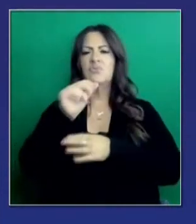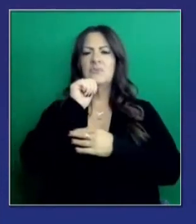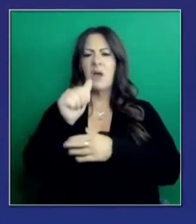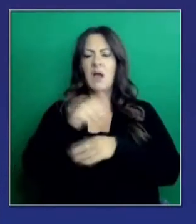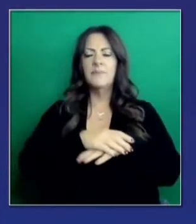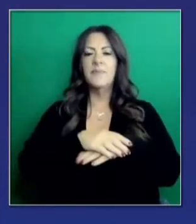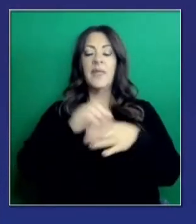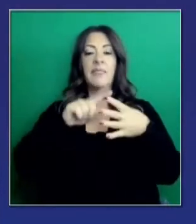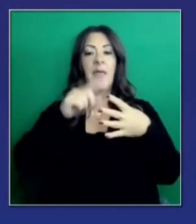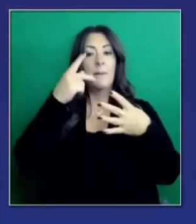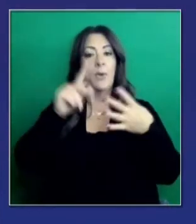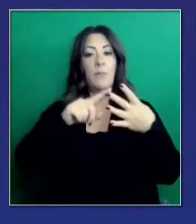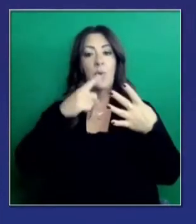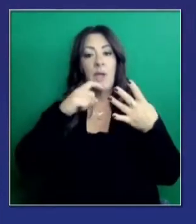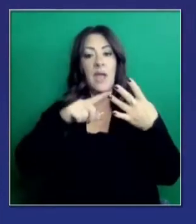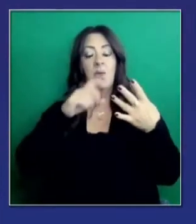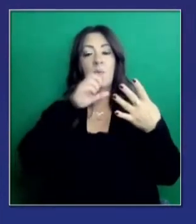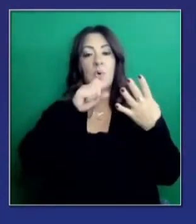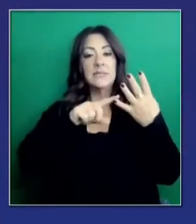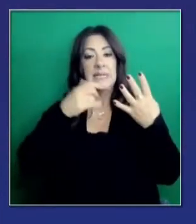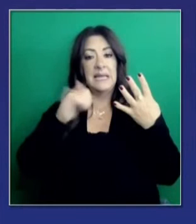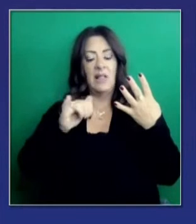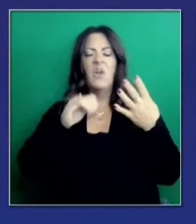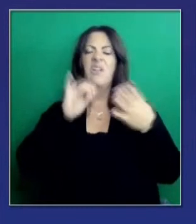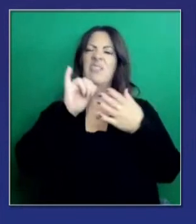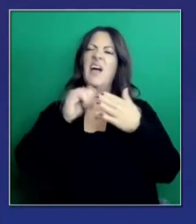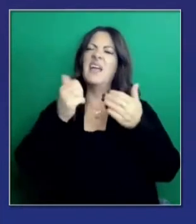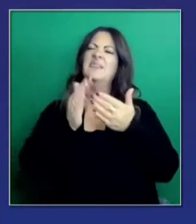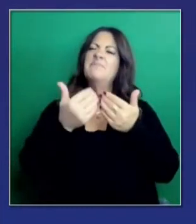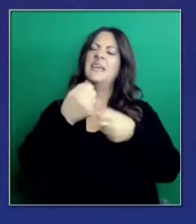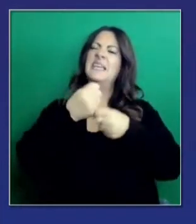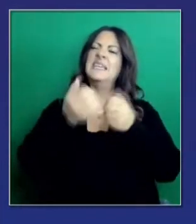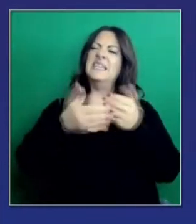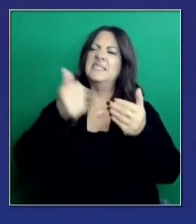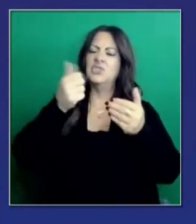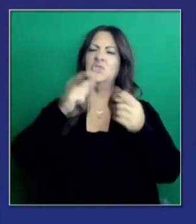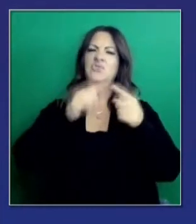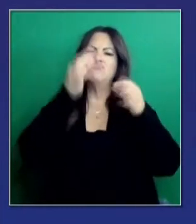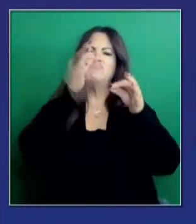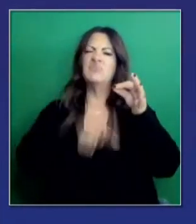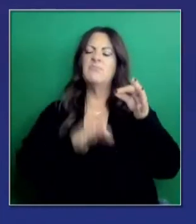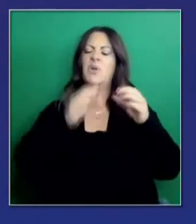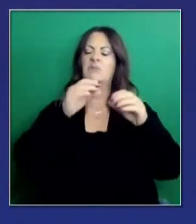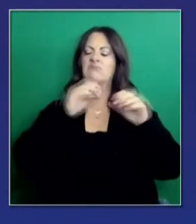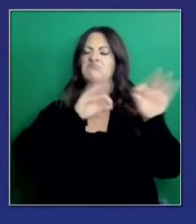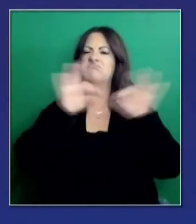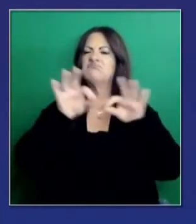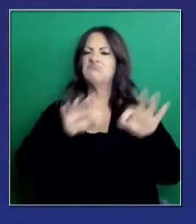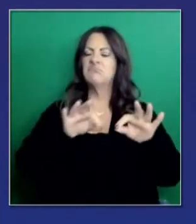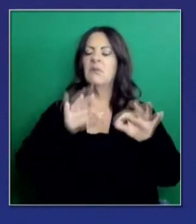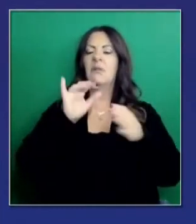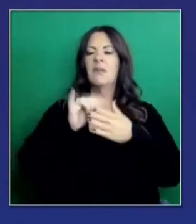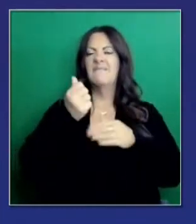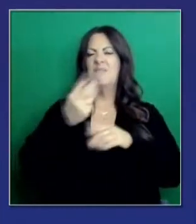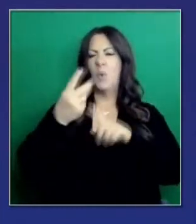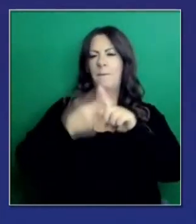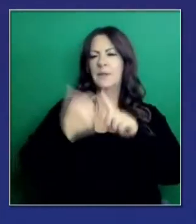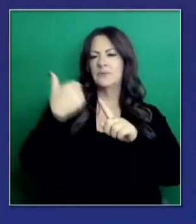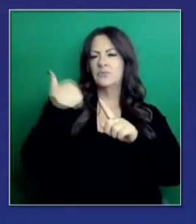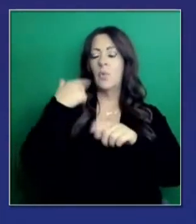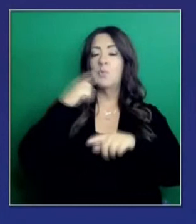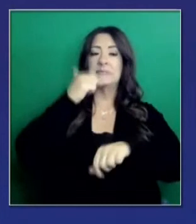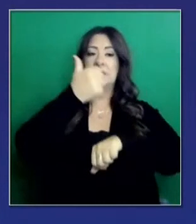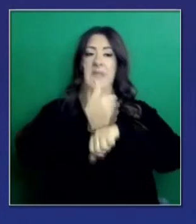yellow tiers. We simplified that blueprint a number of months ago. Many of you, again, recall that blueprint on the basis of the